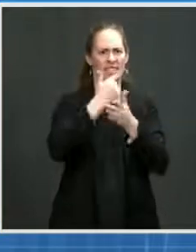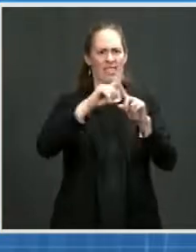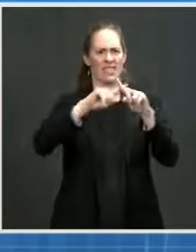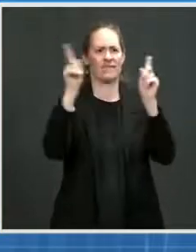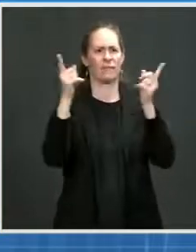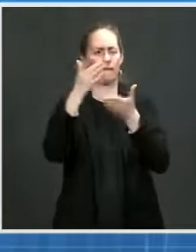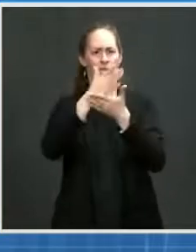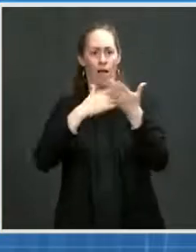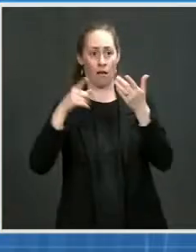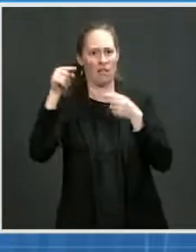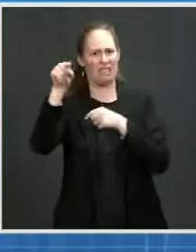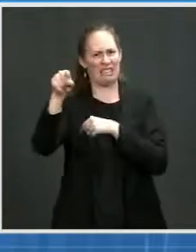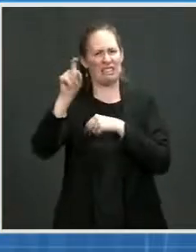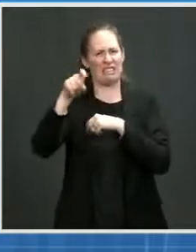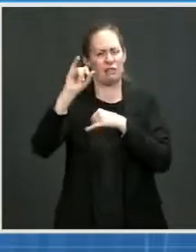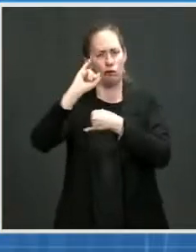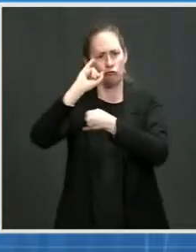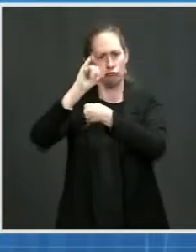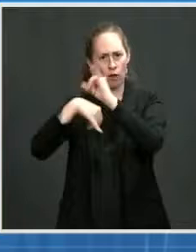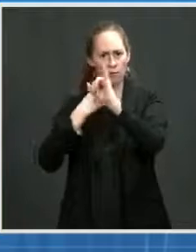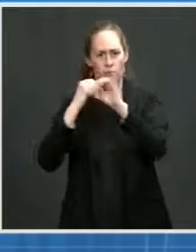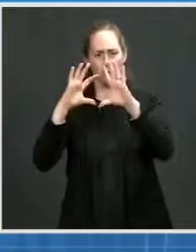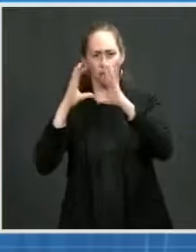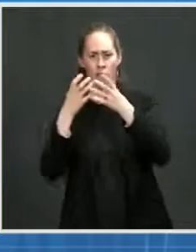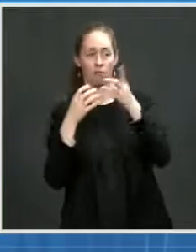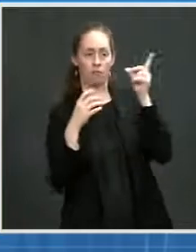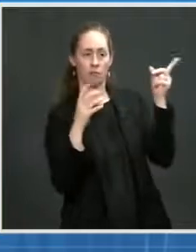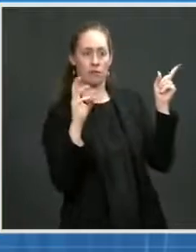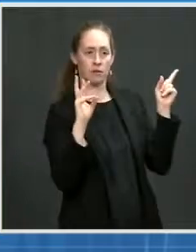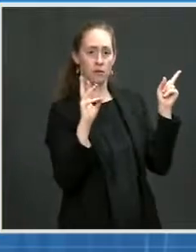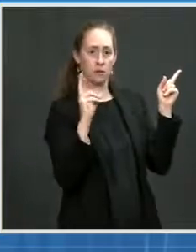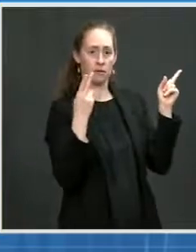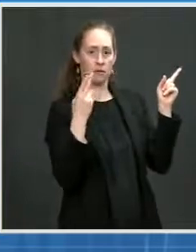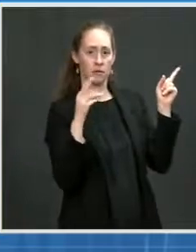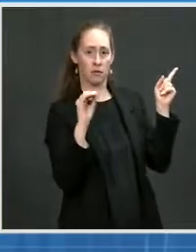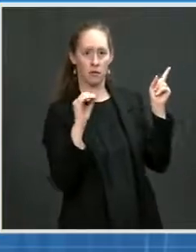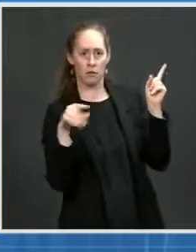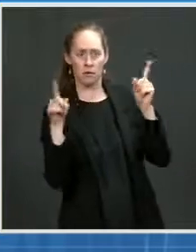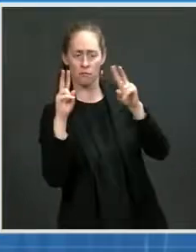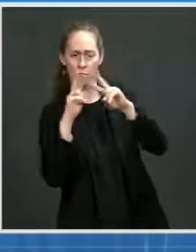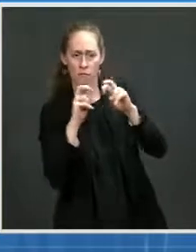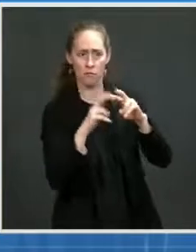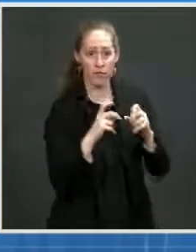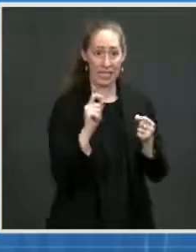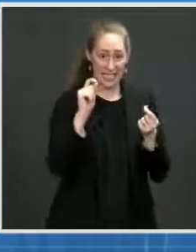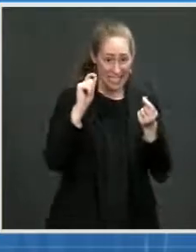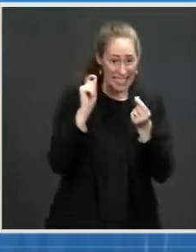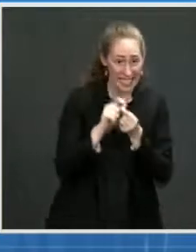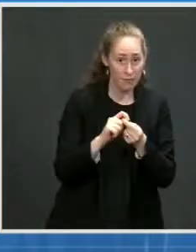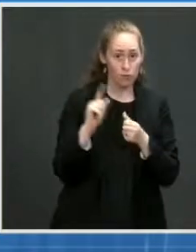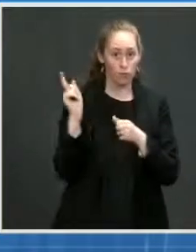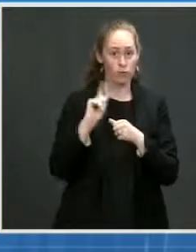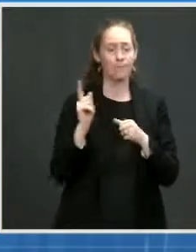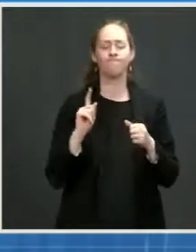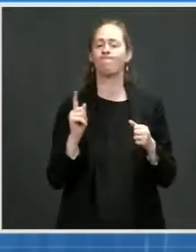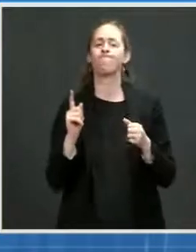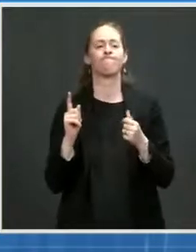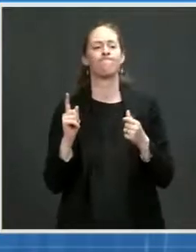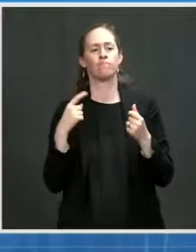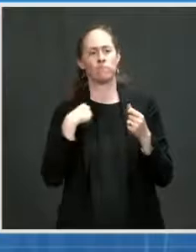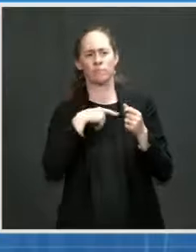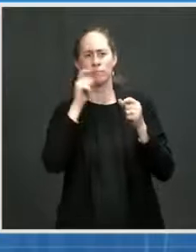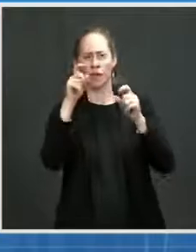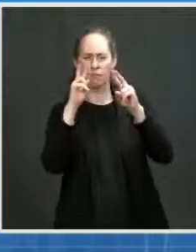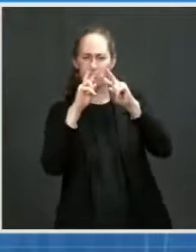the WHO has done. So because we don't know 100% what the origin is, it's imperative that we look and we do an